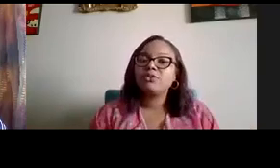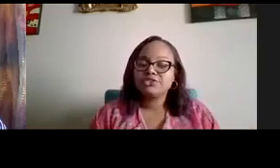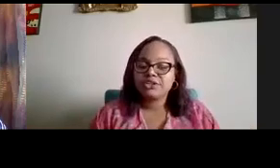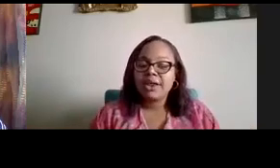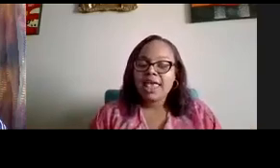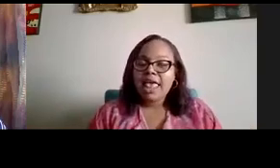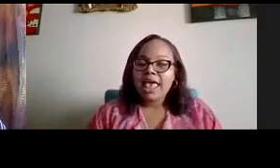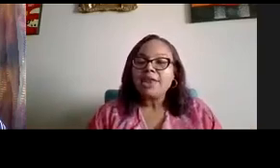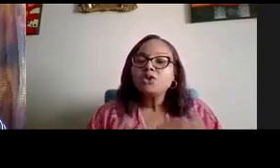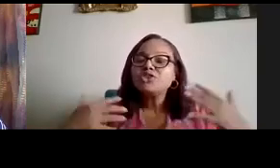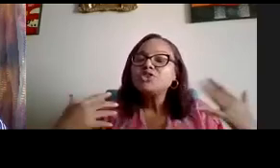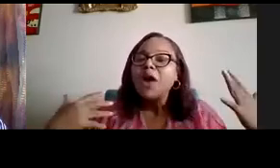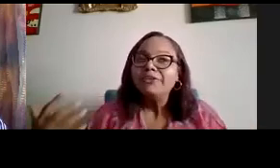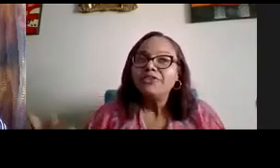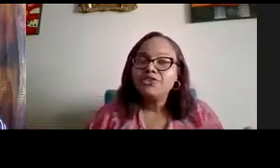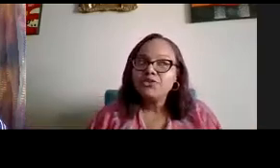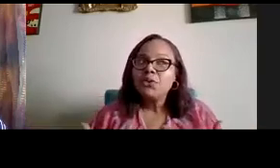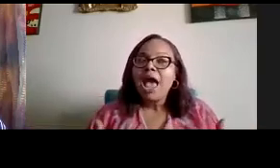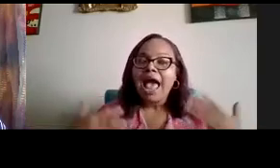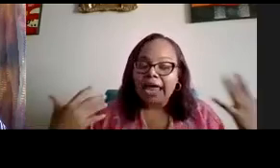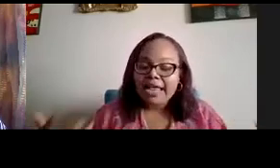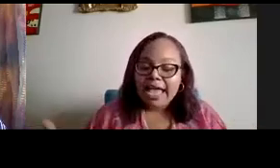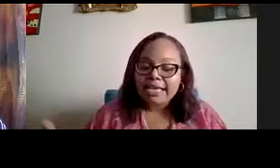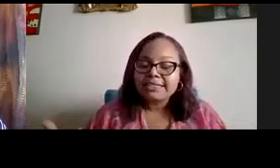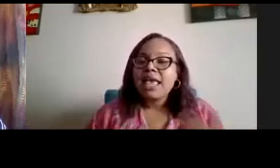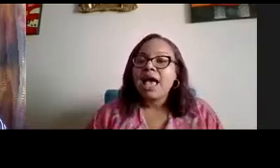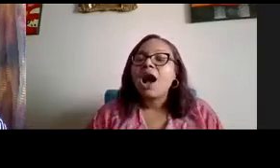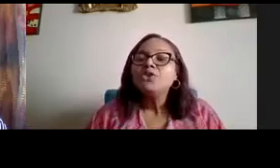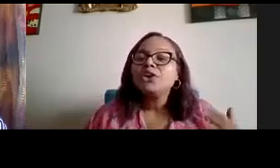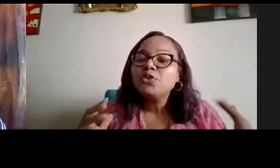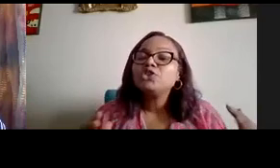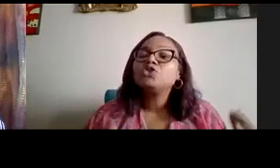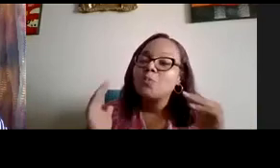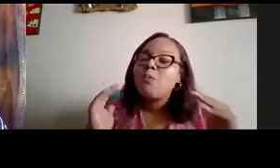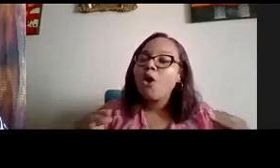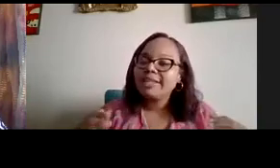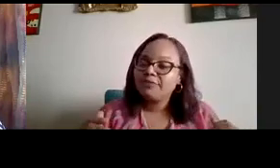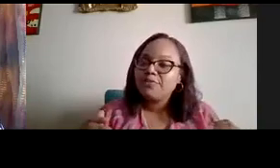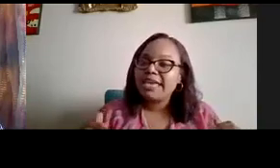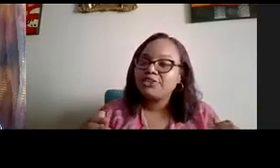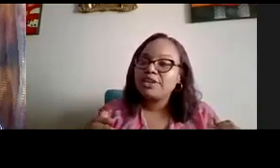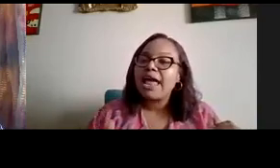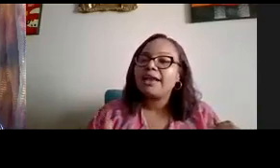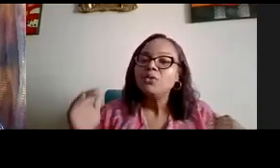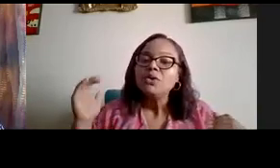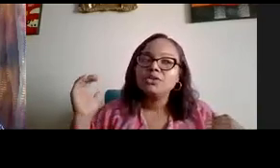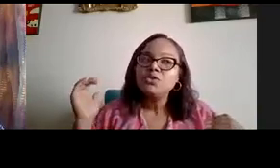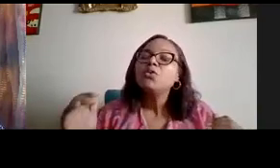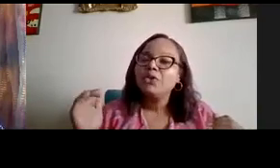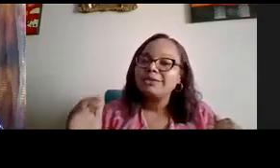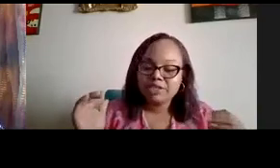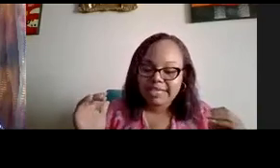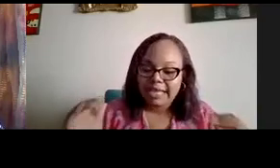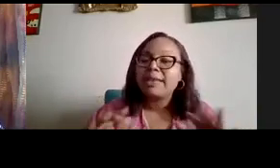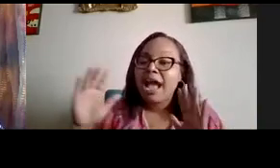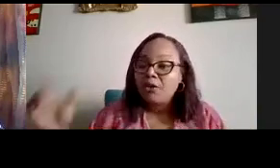your poster. And also you have to analyze how you are going to support the information that you